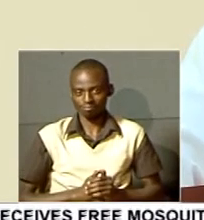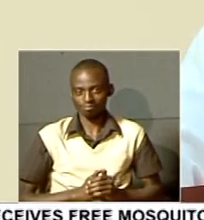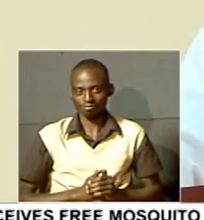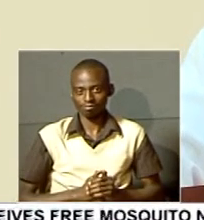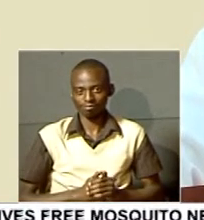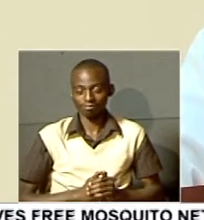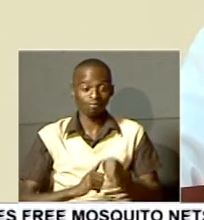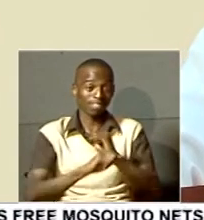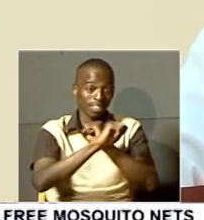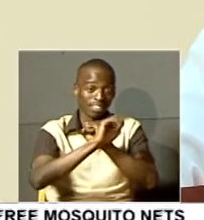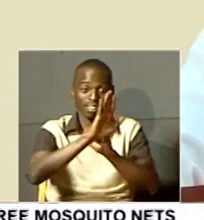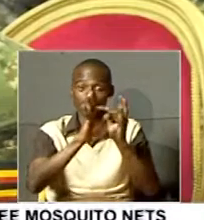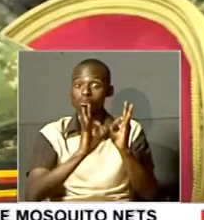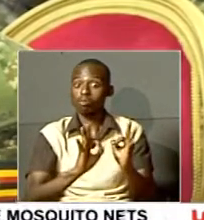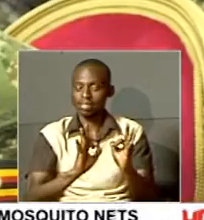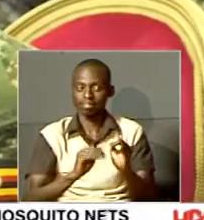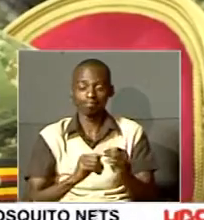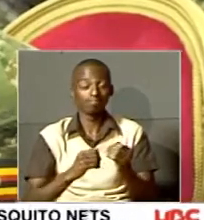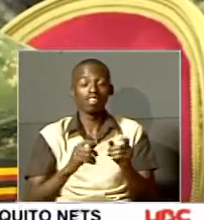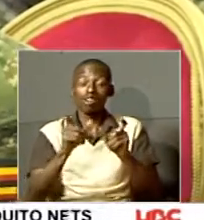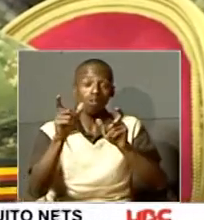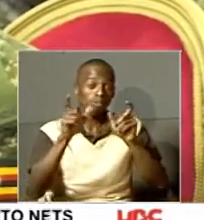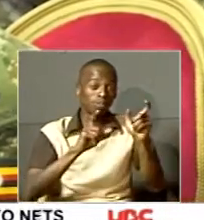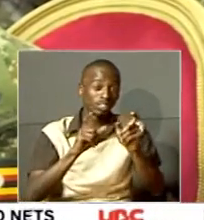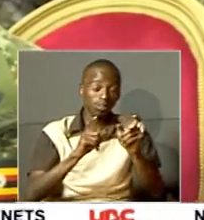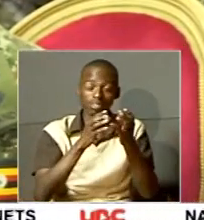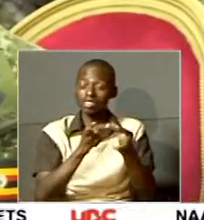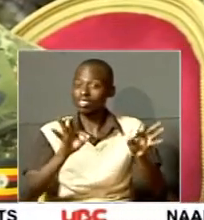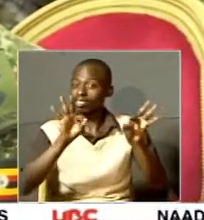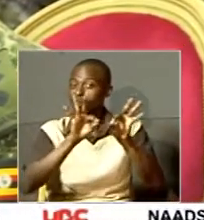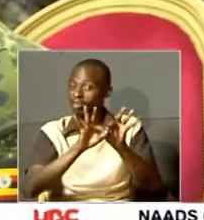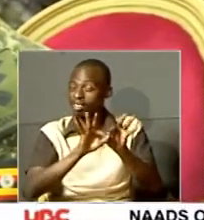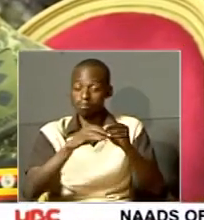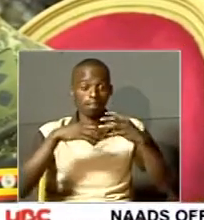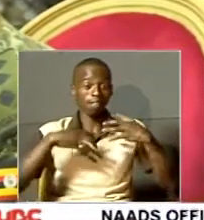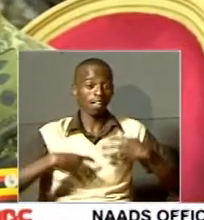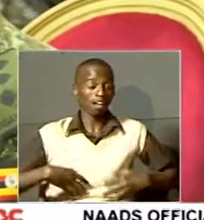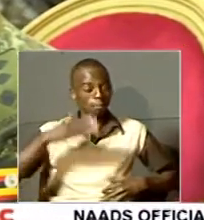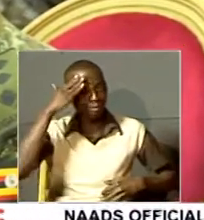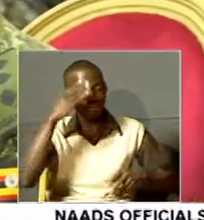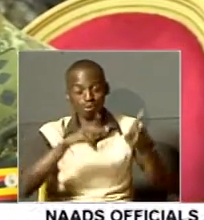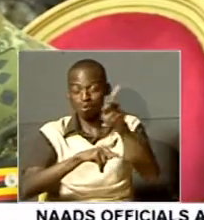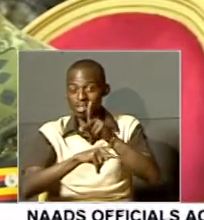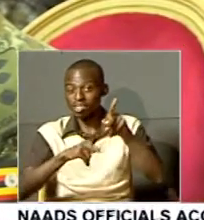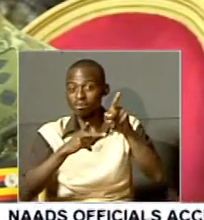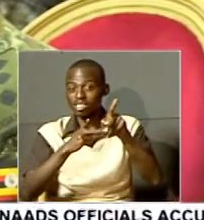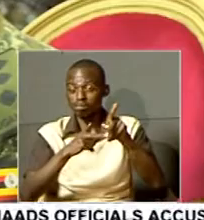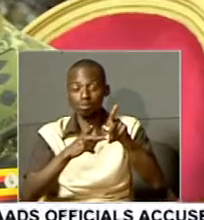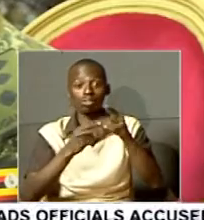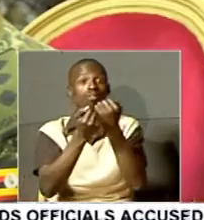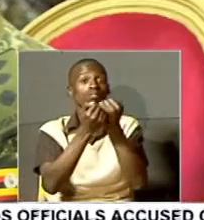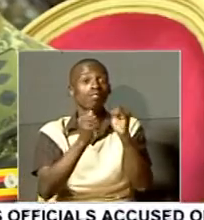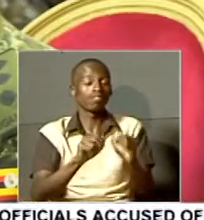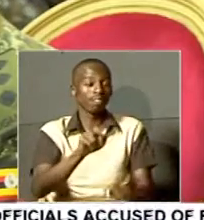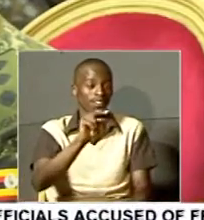and guard their property. He observed that it is crucial for UPDF to know the principles of the revolution that the